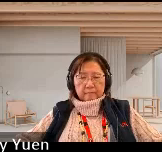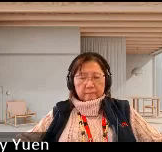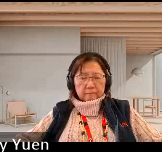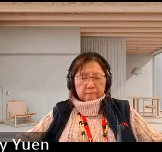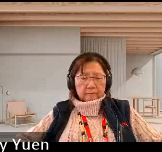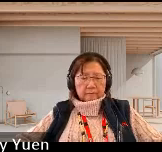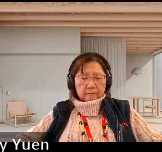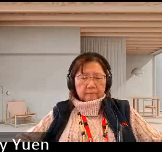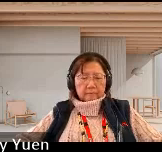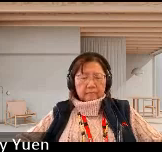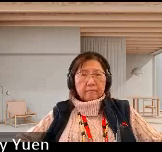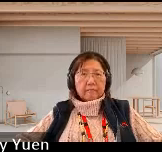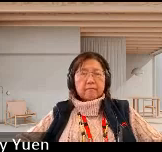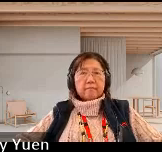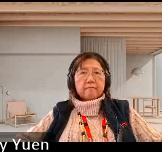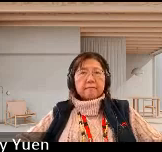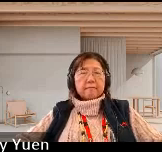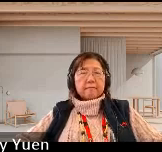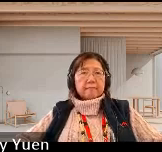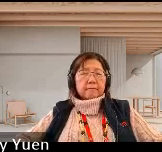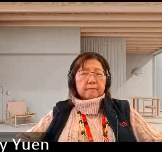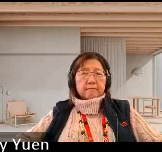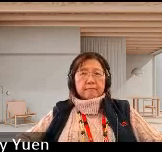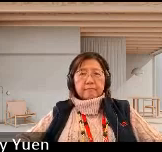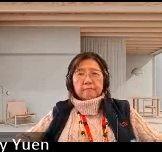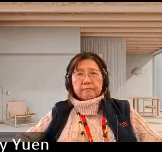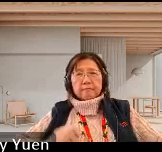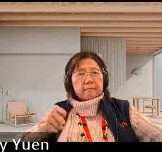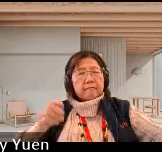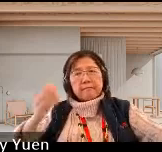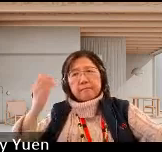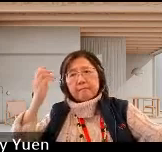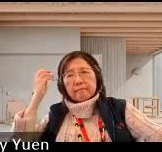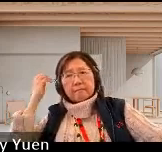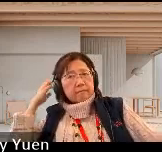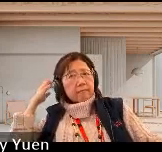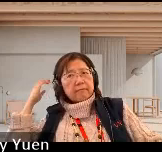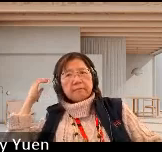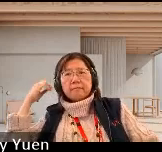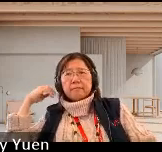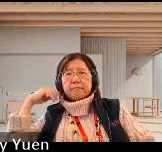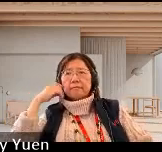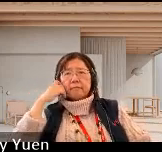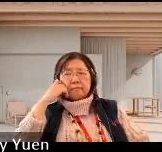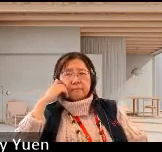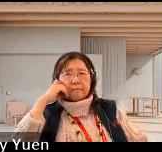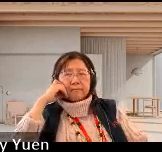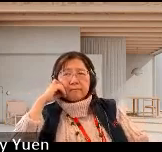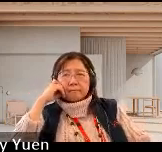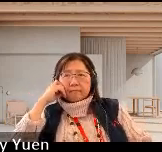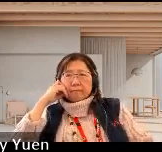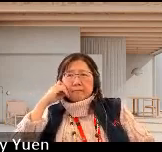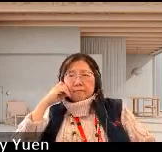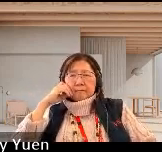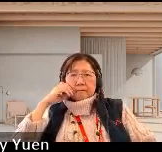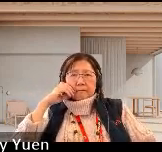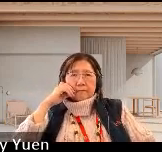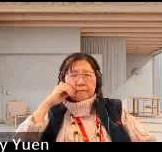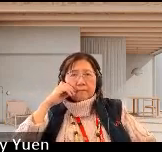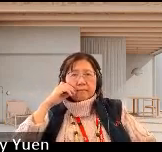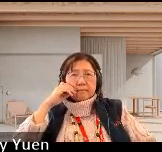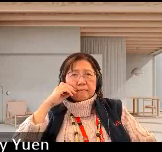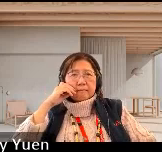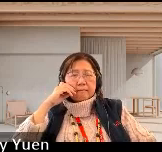does their involvement in that task mean to them? What does the ability to